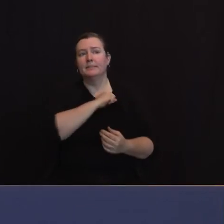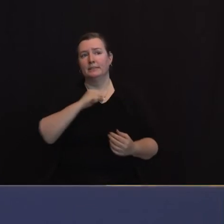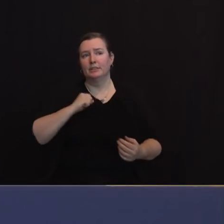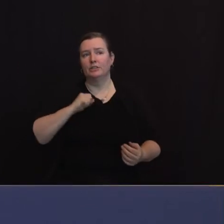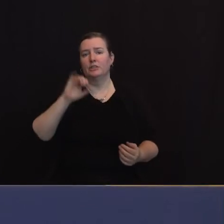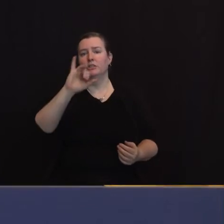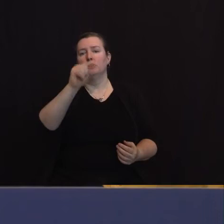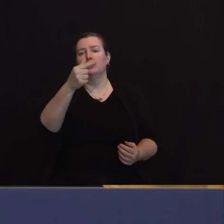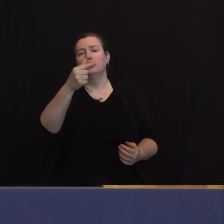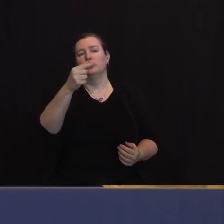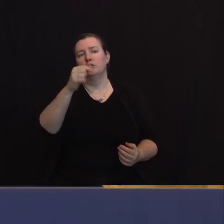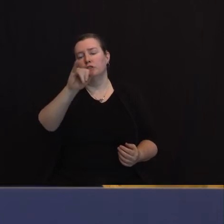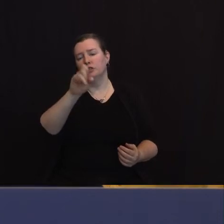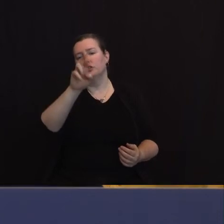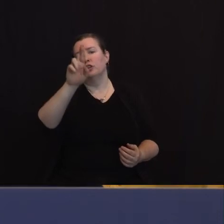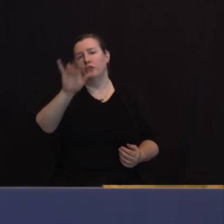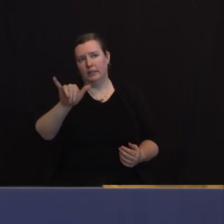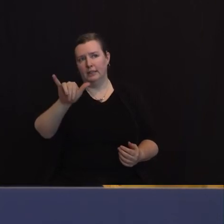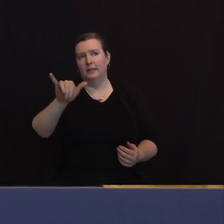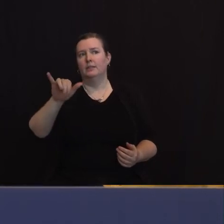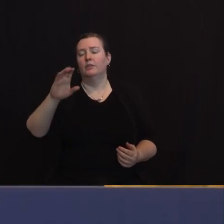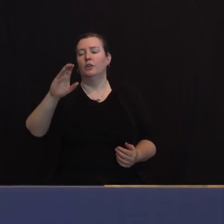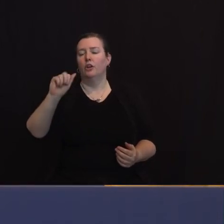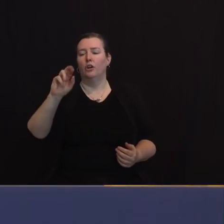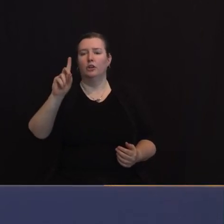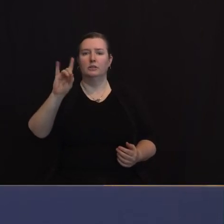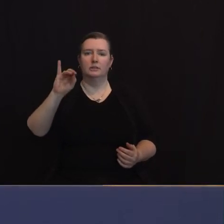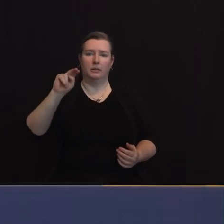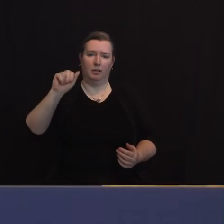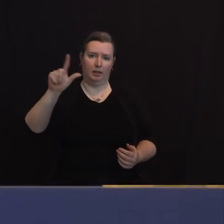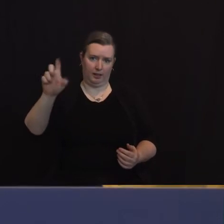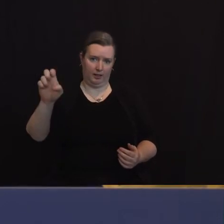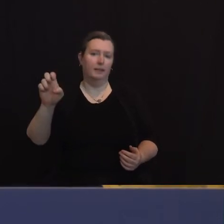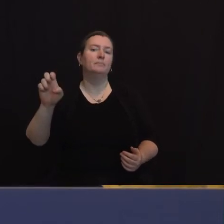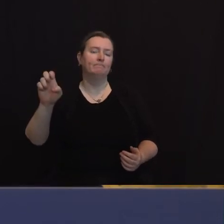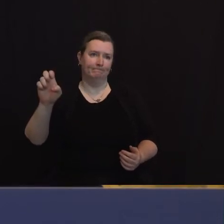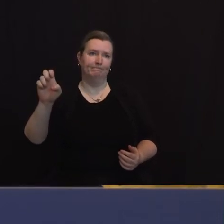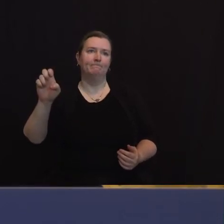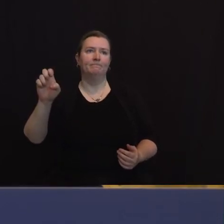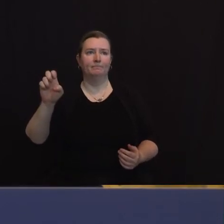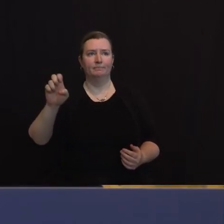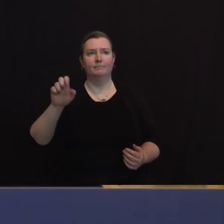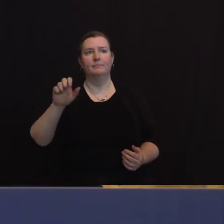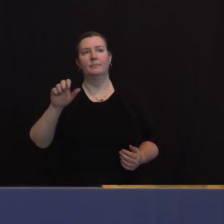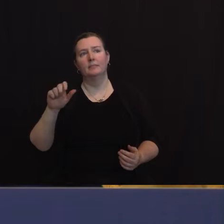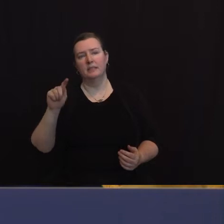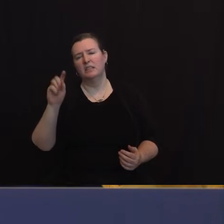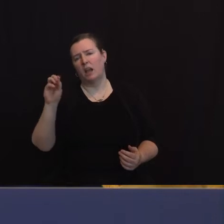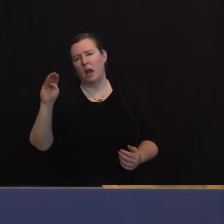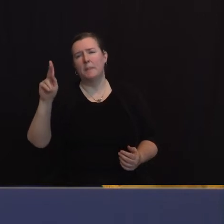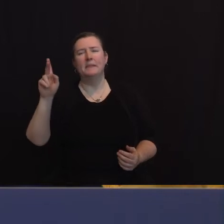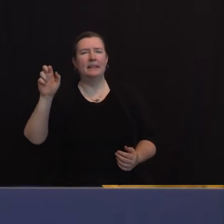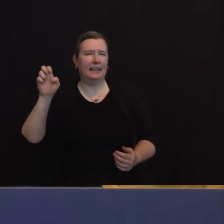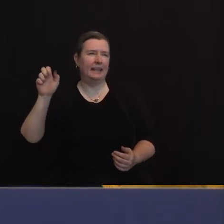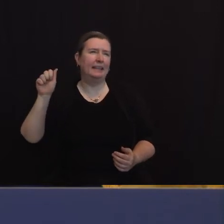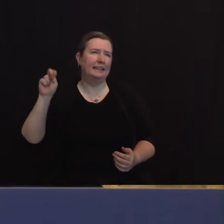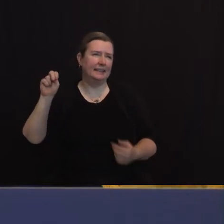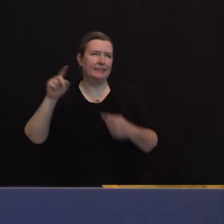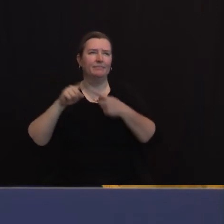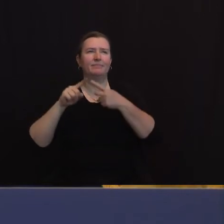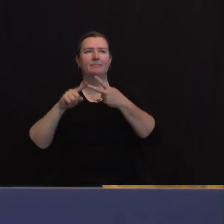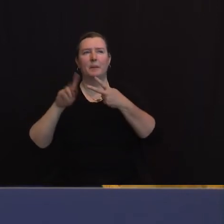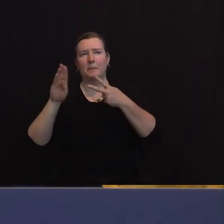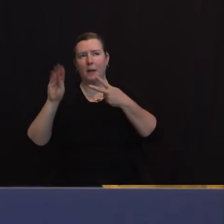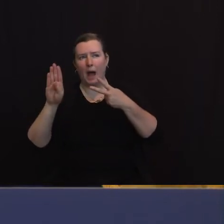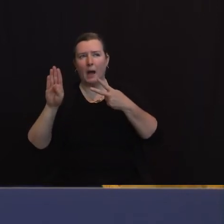and I were there, many legislative partners, Senator Tom Kane, Assemblyman Bob Woth, both spoke, among others. It was a